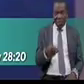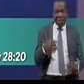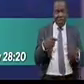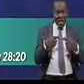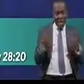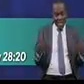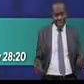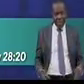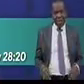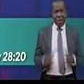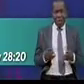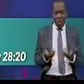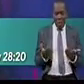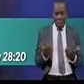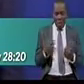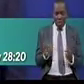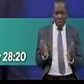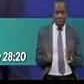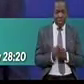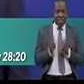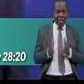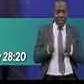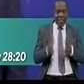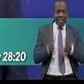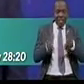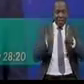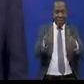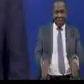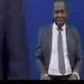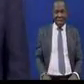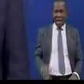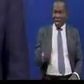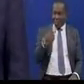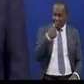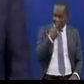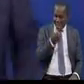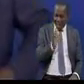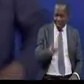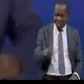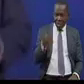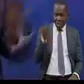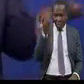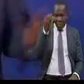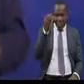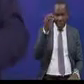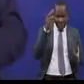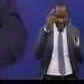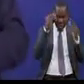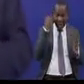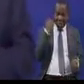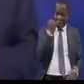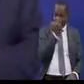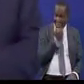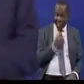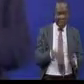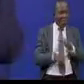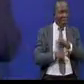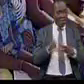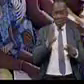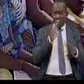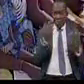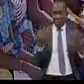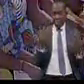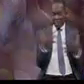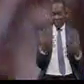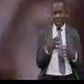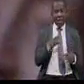there. And you are telling the children of Israel, fear not. The Egyptians you see today, you'll see them no more.